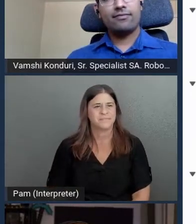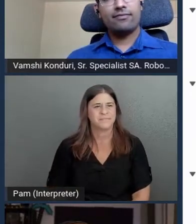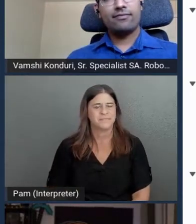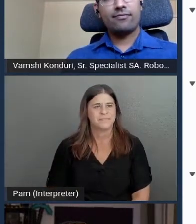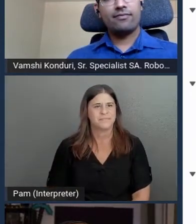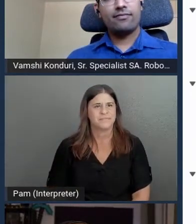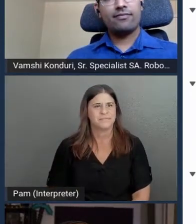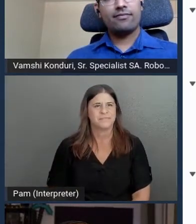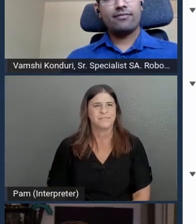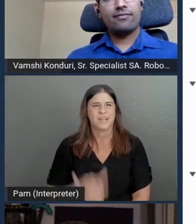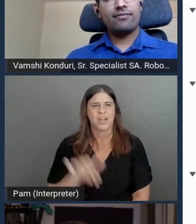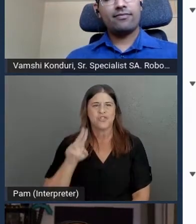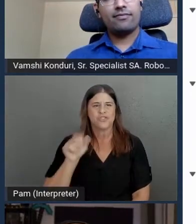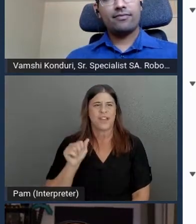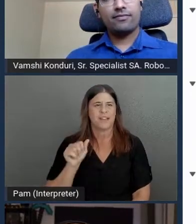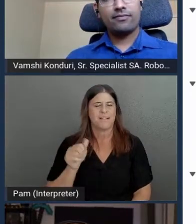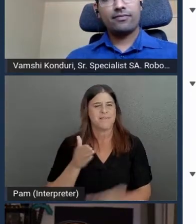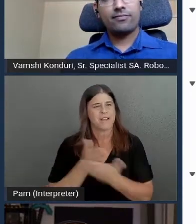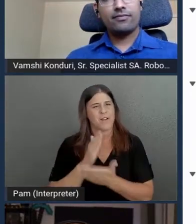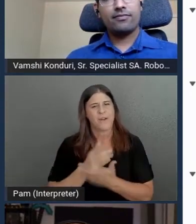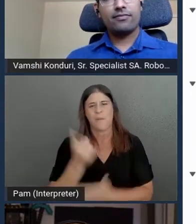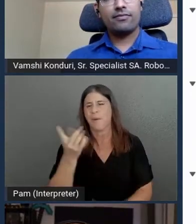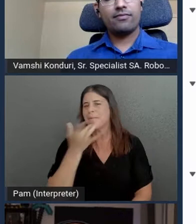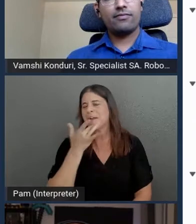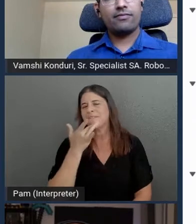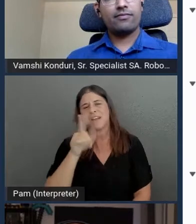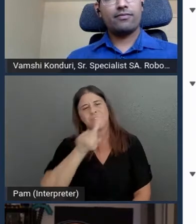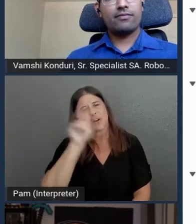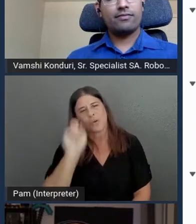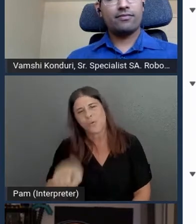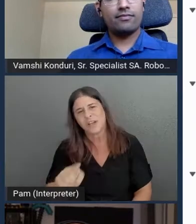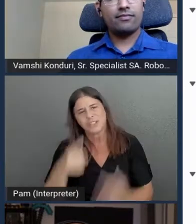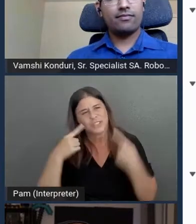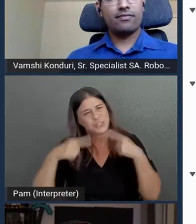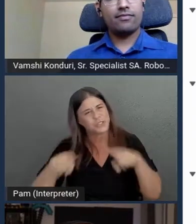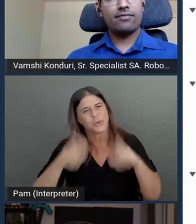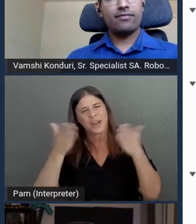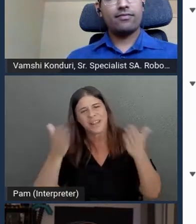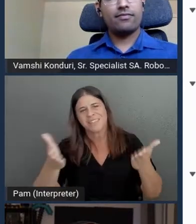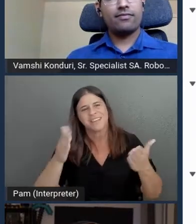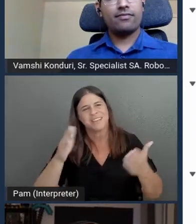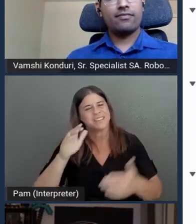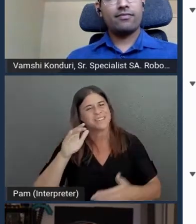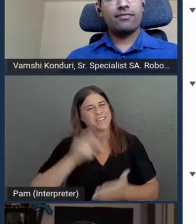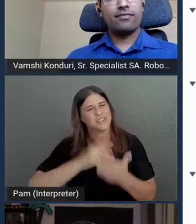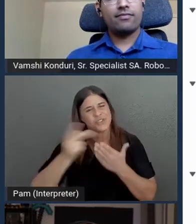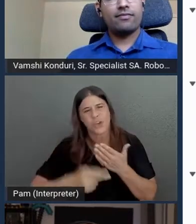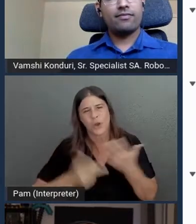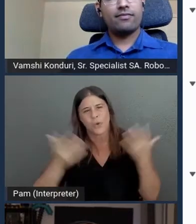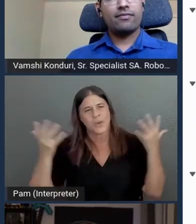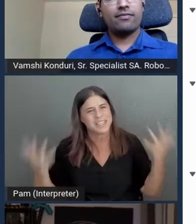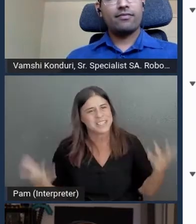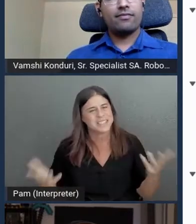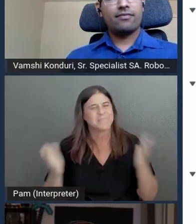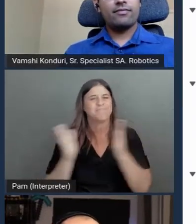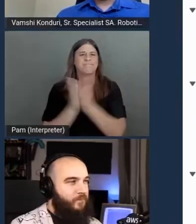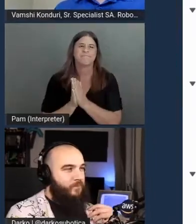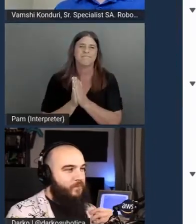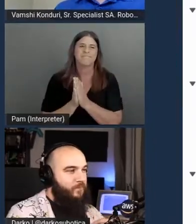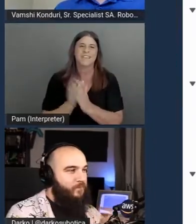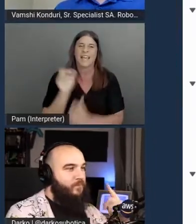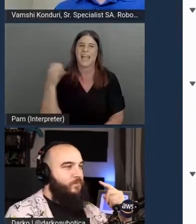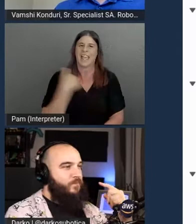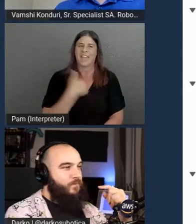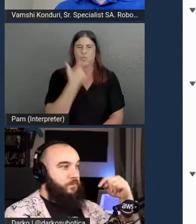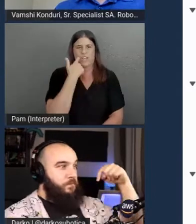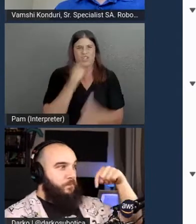All right. So one of my favorite questions to ask during this show is, if we just launched